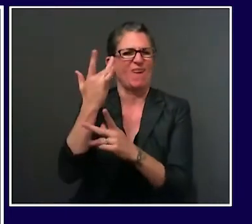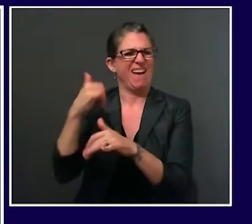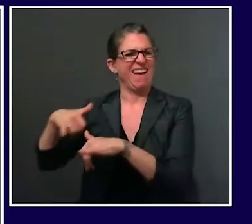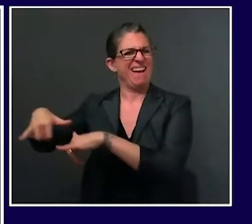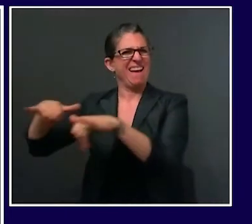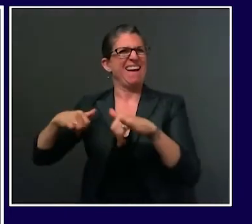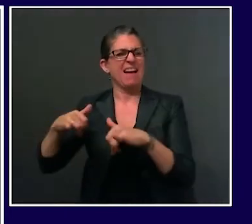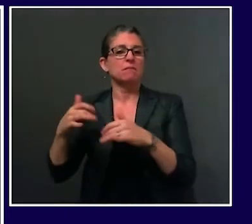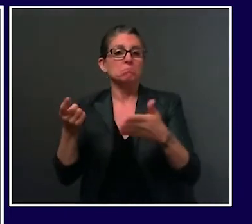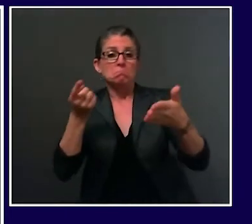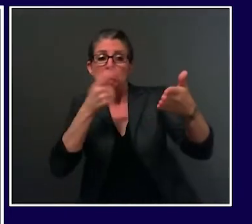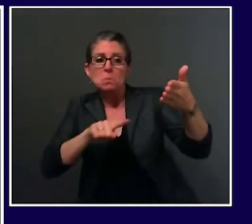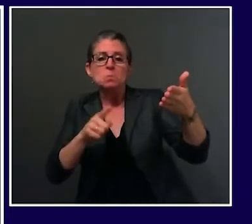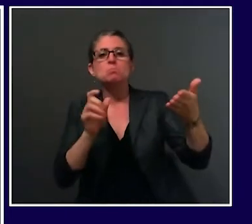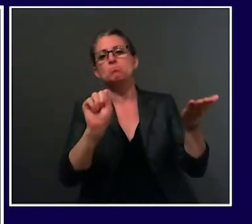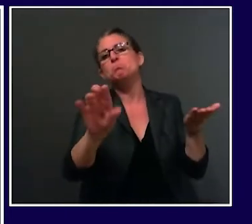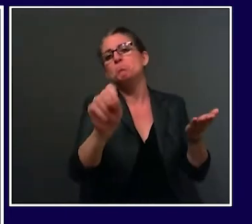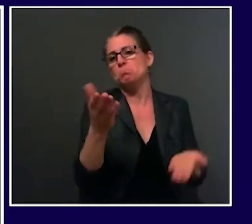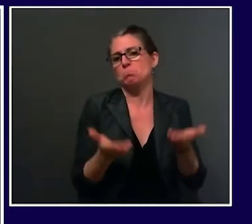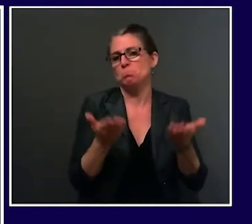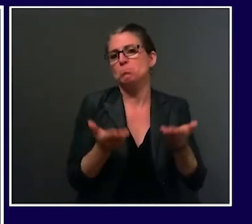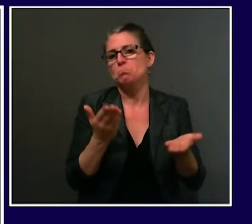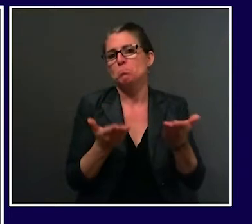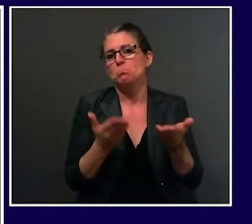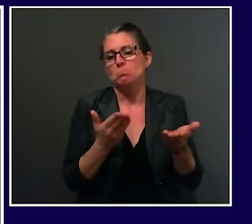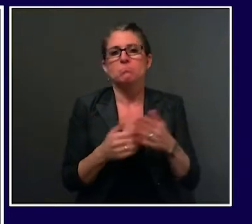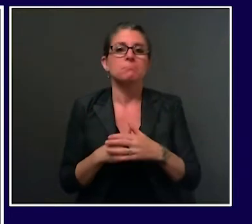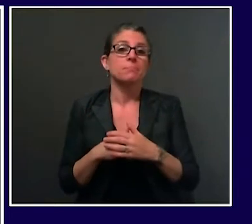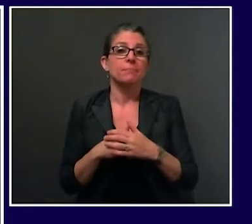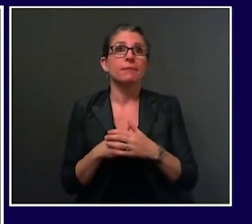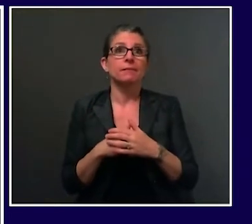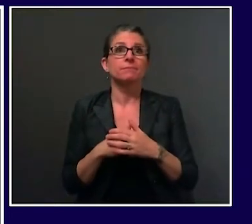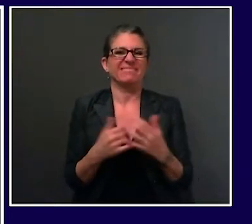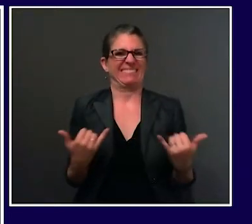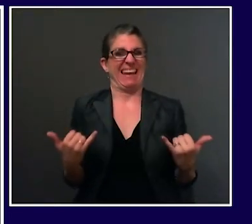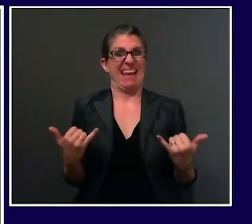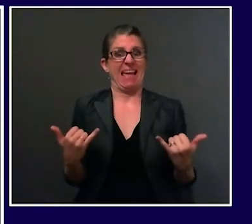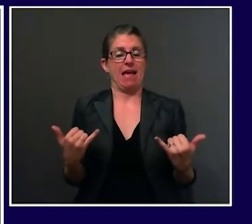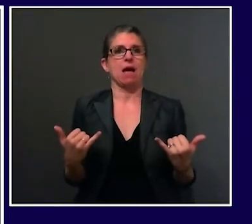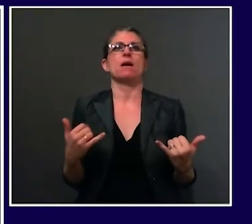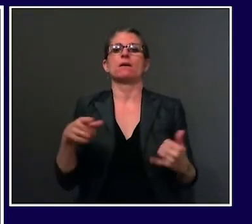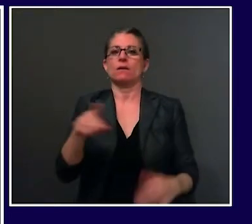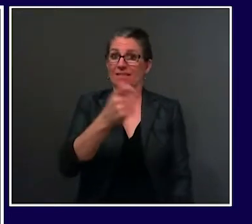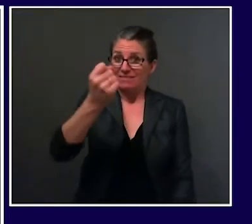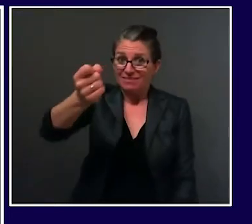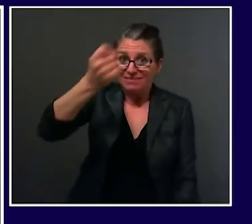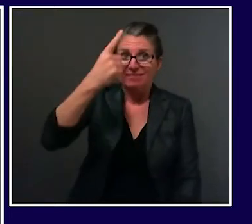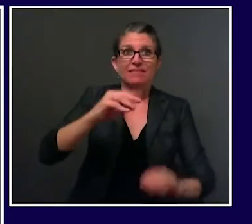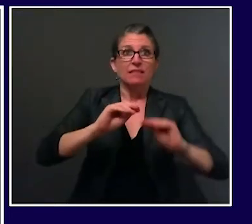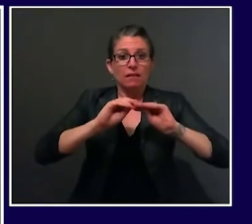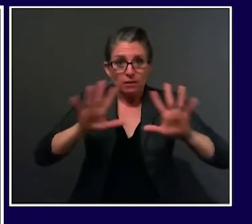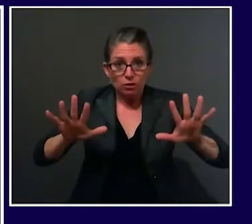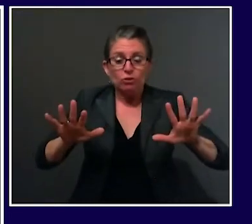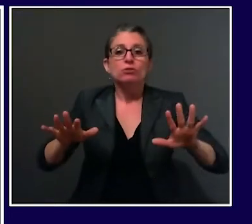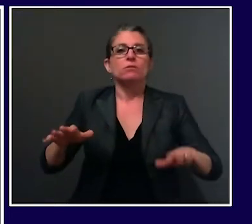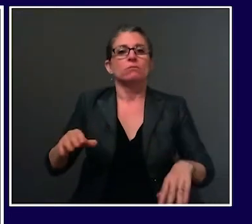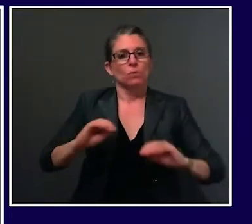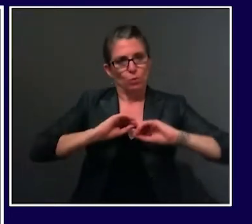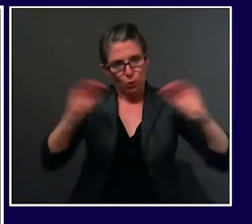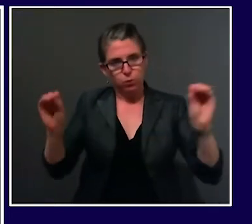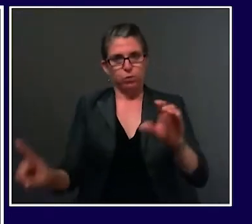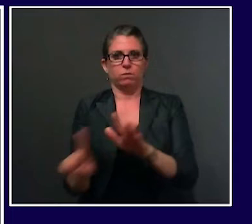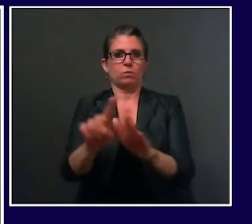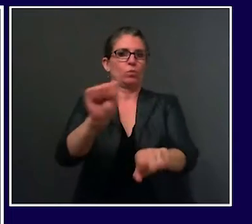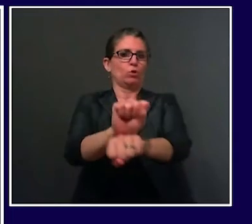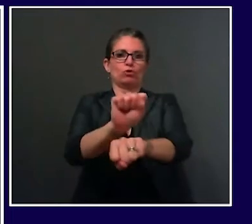and proceeds. But for right now, out of an abundance of caution, we're keeping all of the operations virtual, even though they're still fully